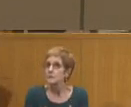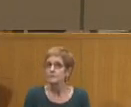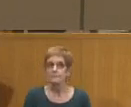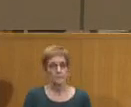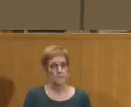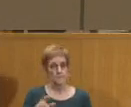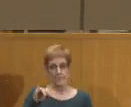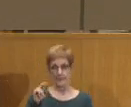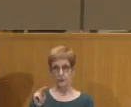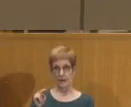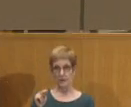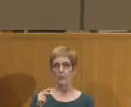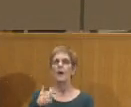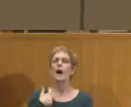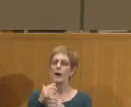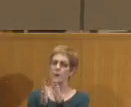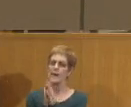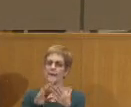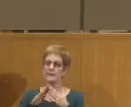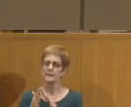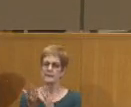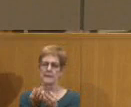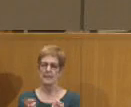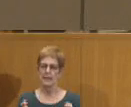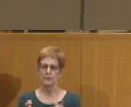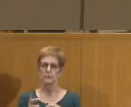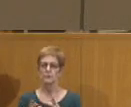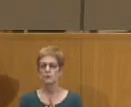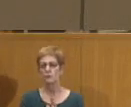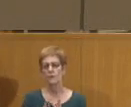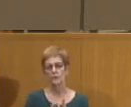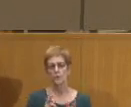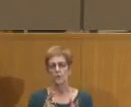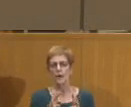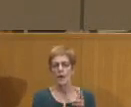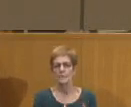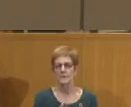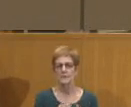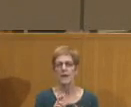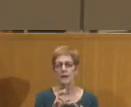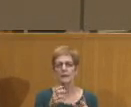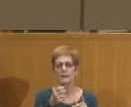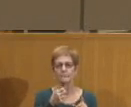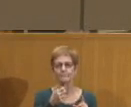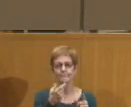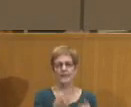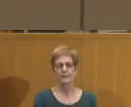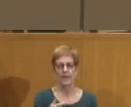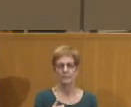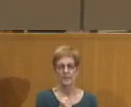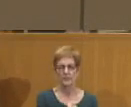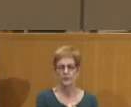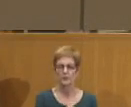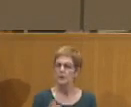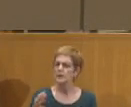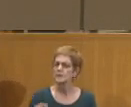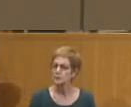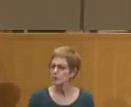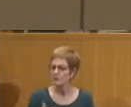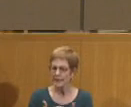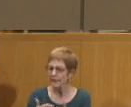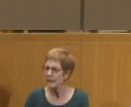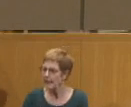this. It's really the character of our council and this office that earn your trust. It's the pride that we have